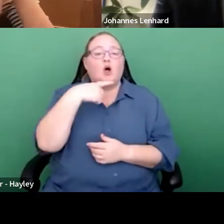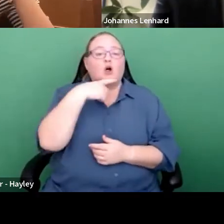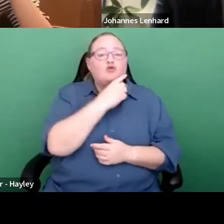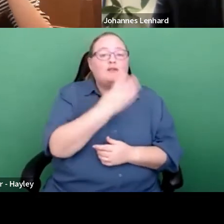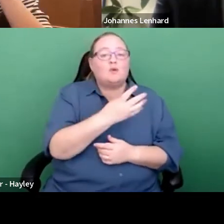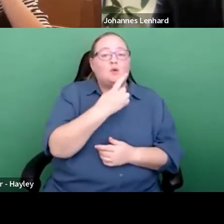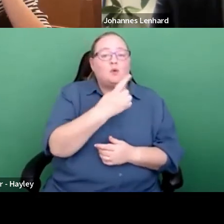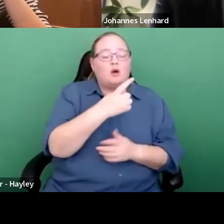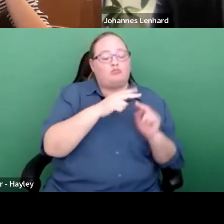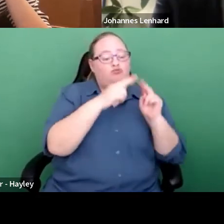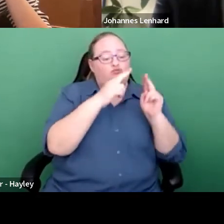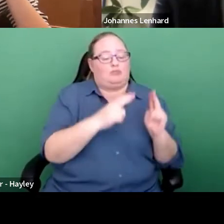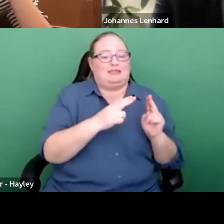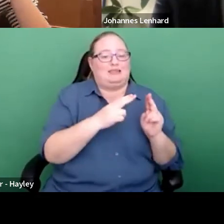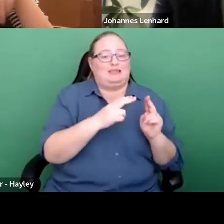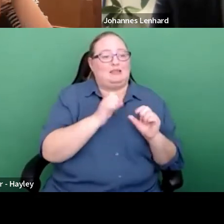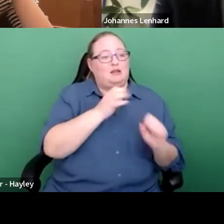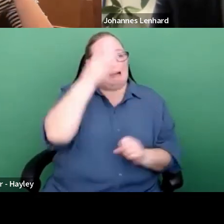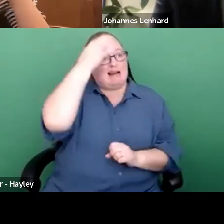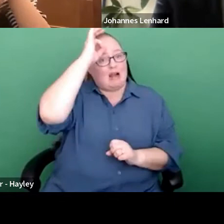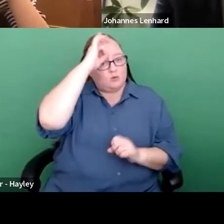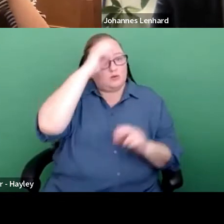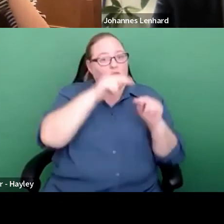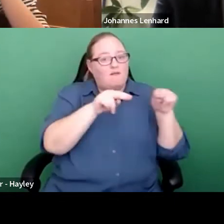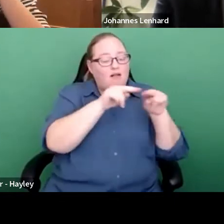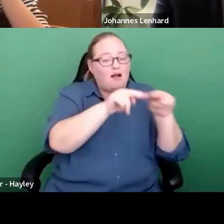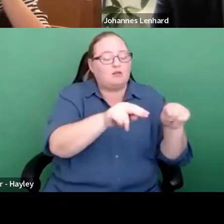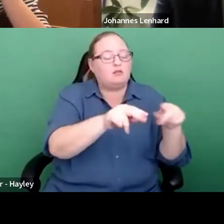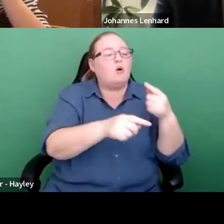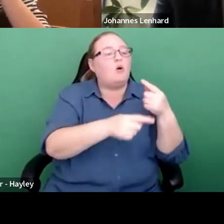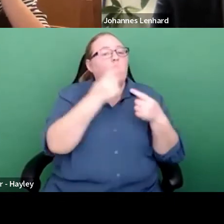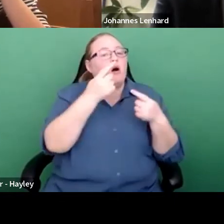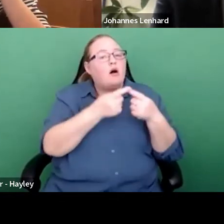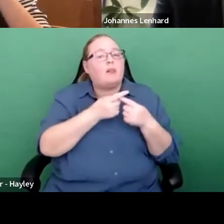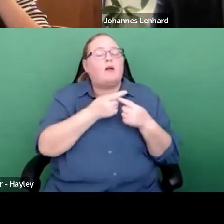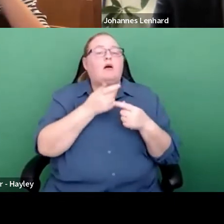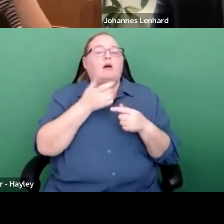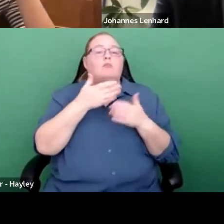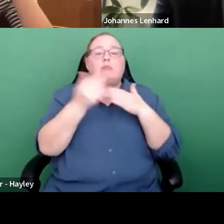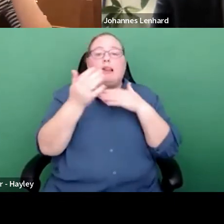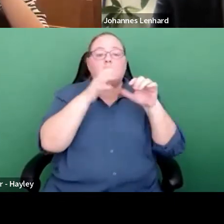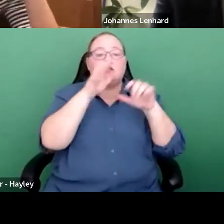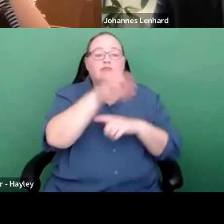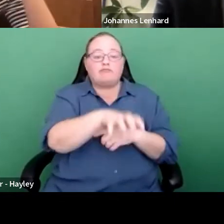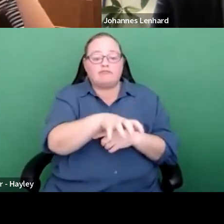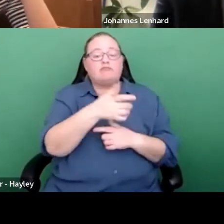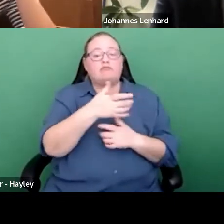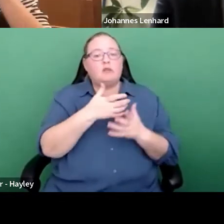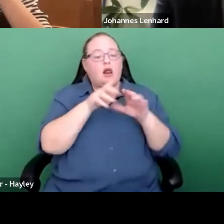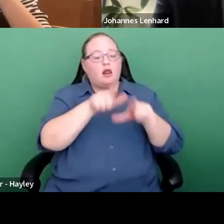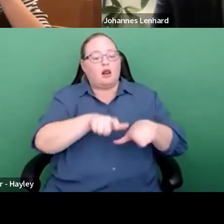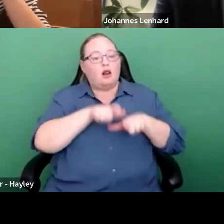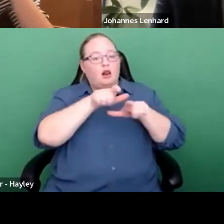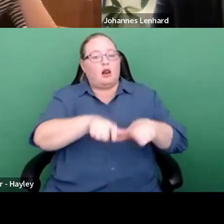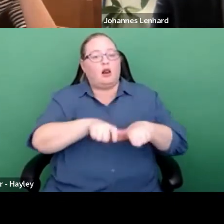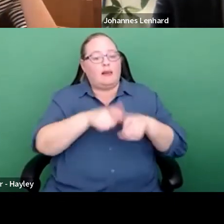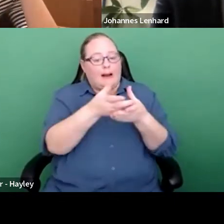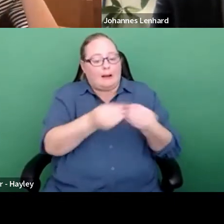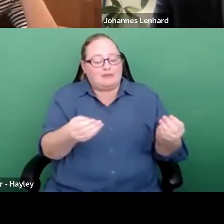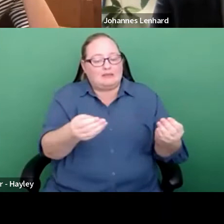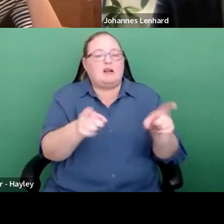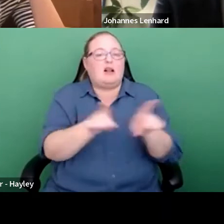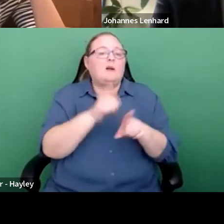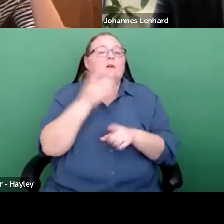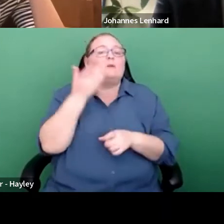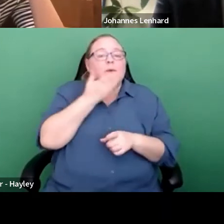including council flats and other buildings such as schools and police station, lie empty for many calendar days in a year.